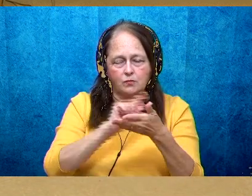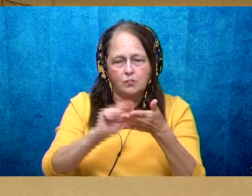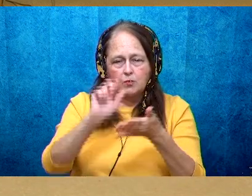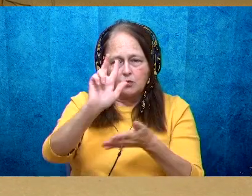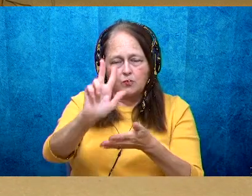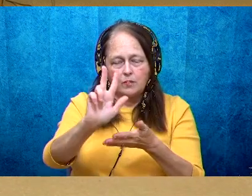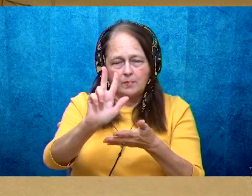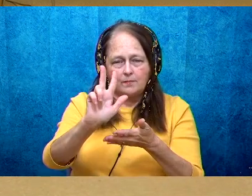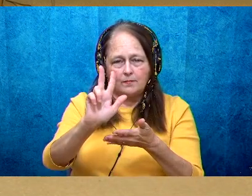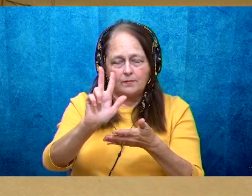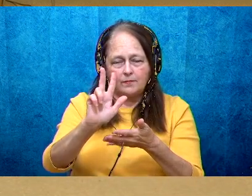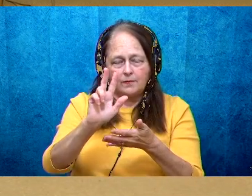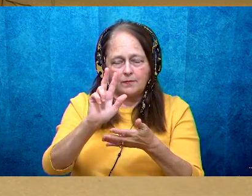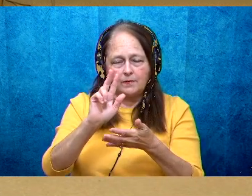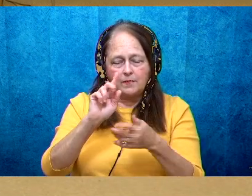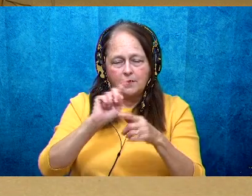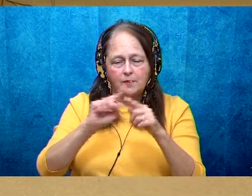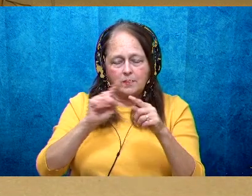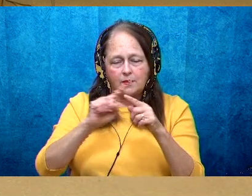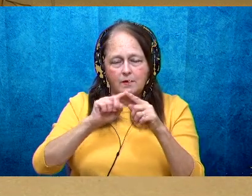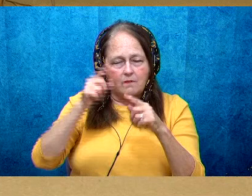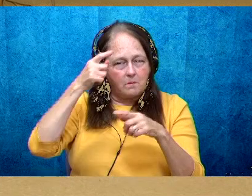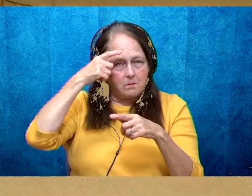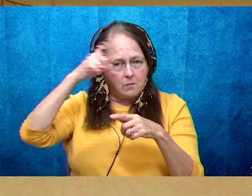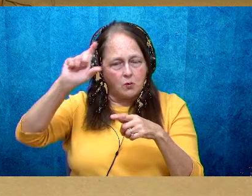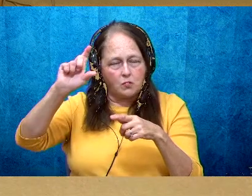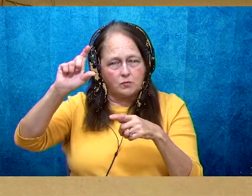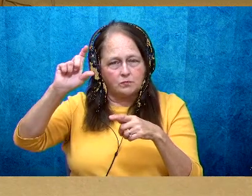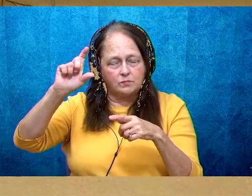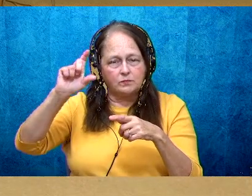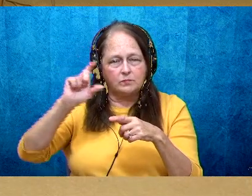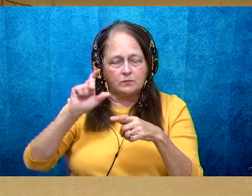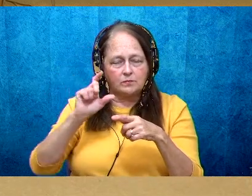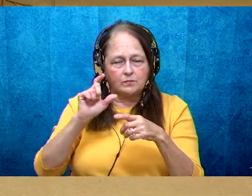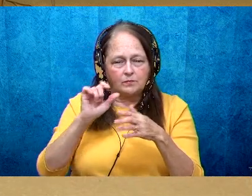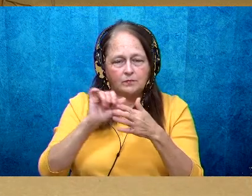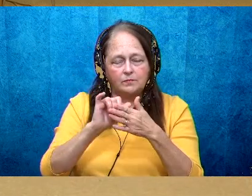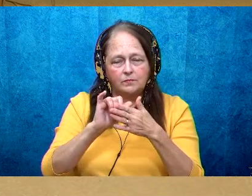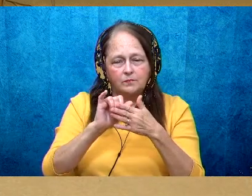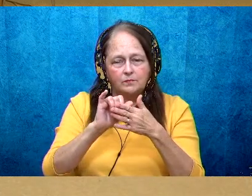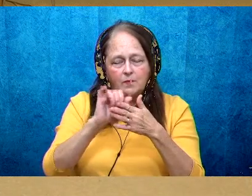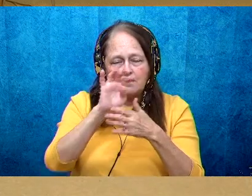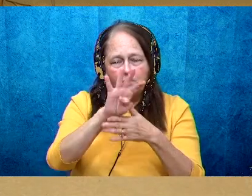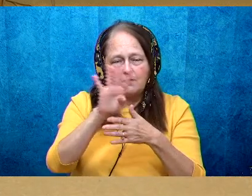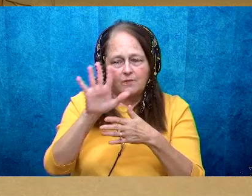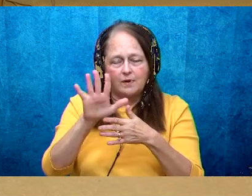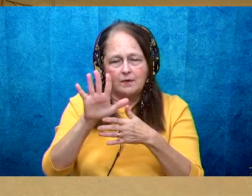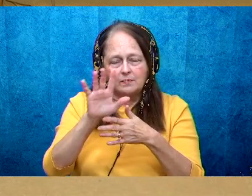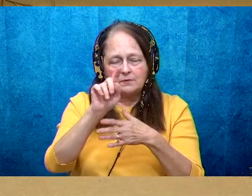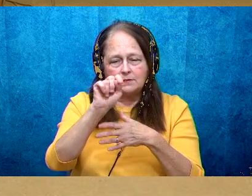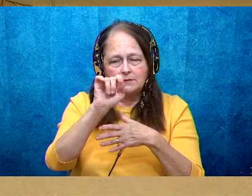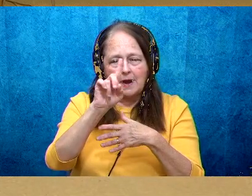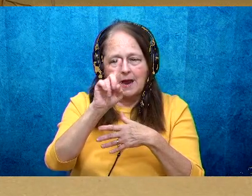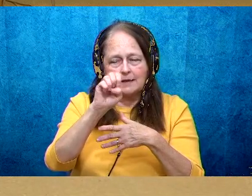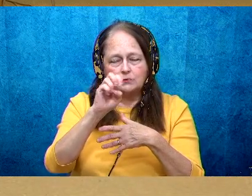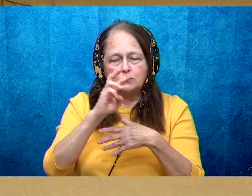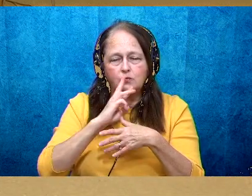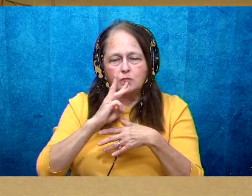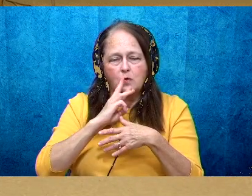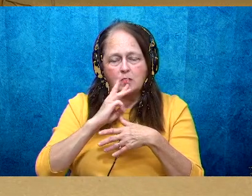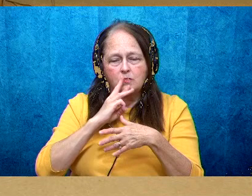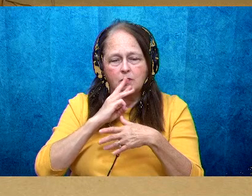get to phases of the moon, which is one of my favorite lessons. That's the AM-style lesson. And then 4 and 5, we're going to look at tides and eclipses. So